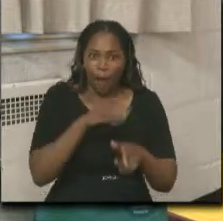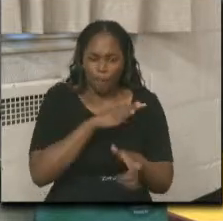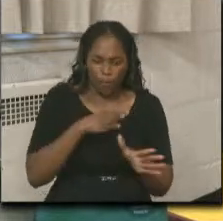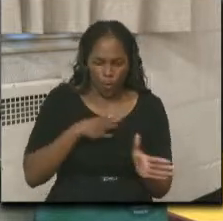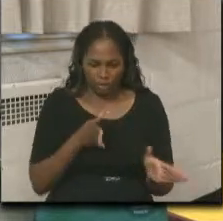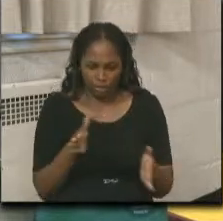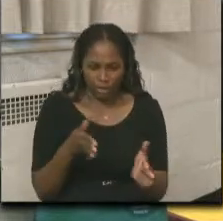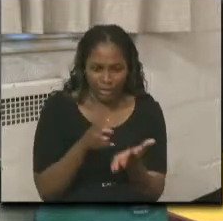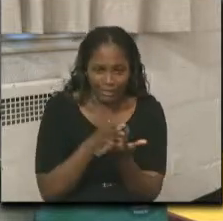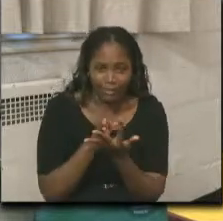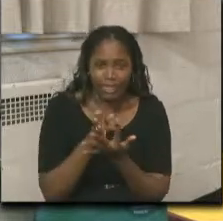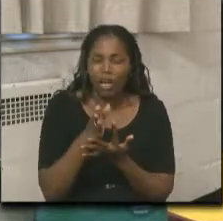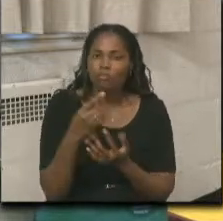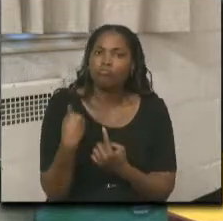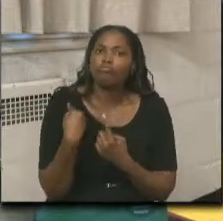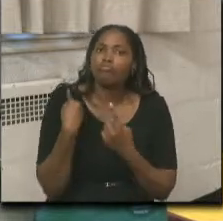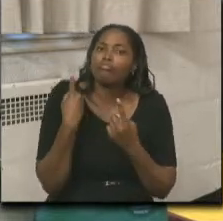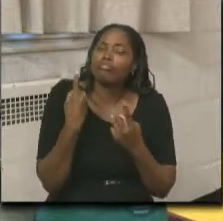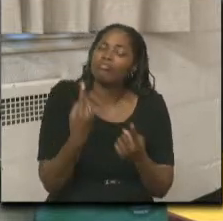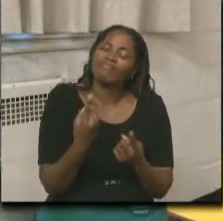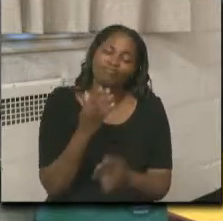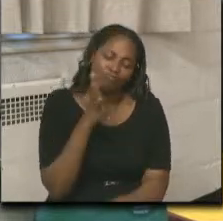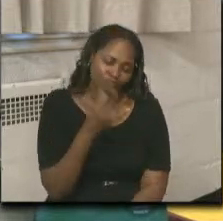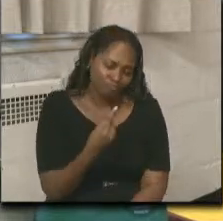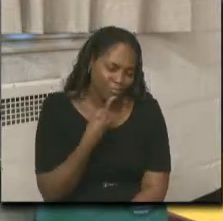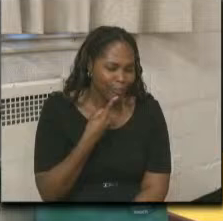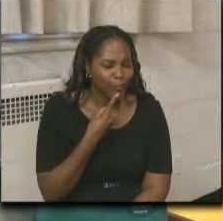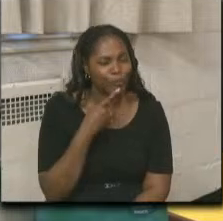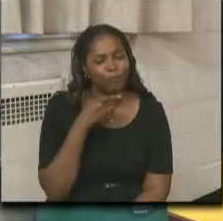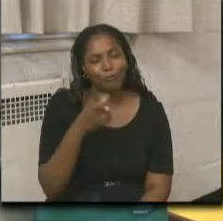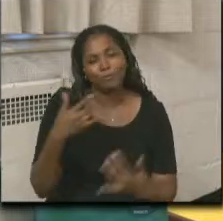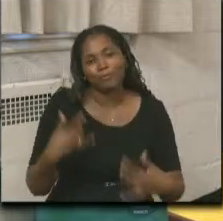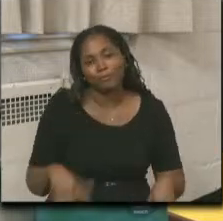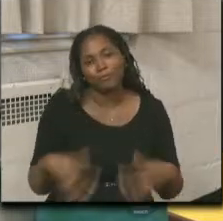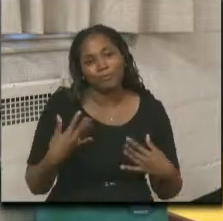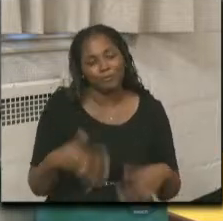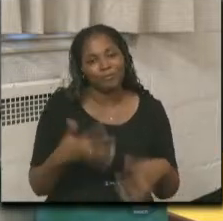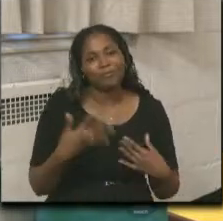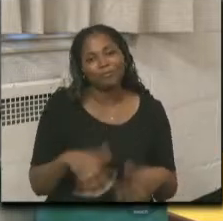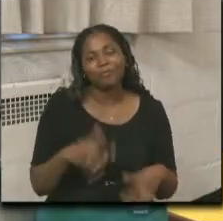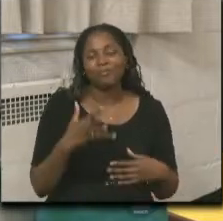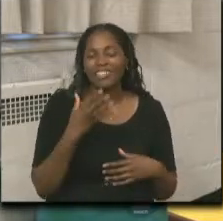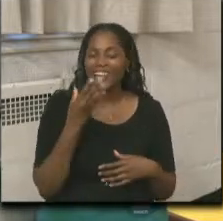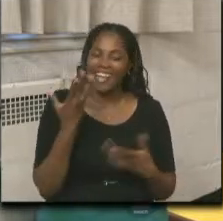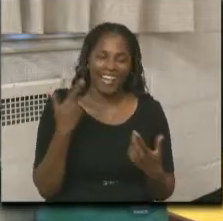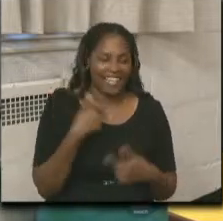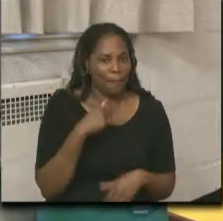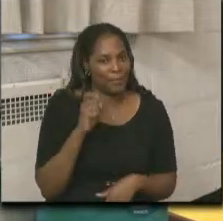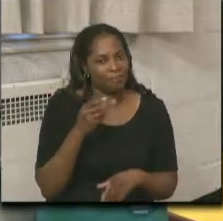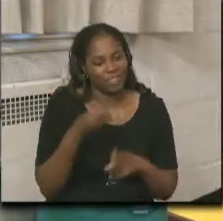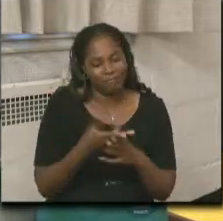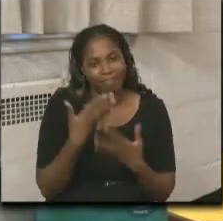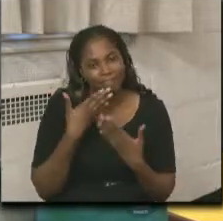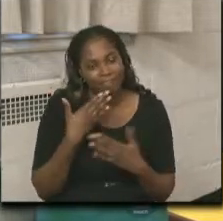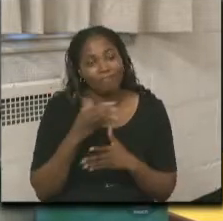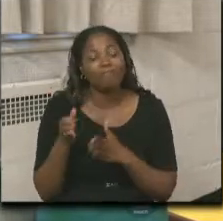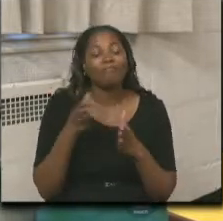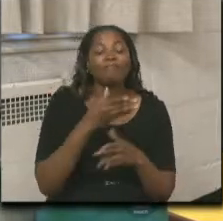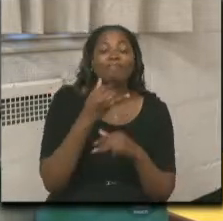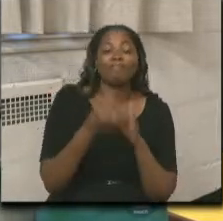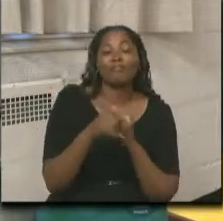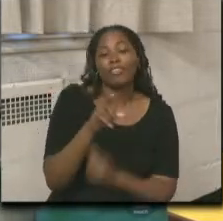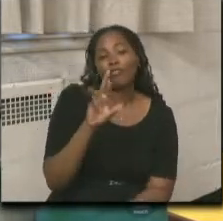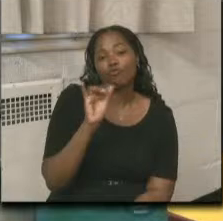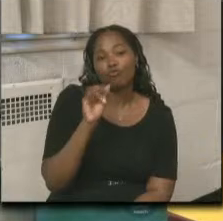the past year. Again, you will also be missed during your time, but I will be remiss if I didn't say that. And finally, Rain